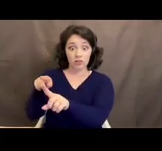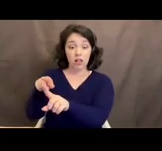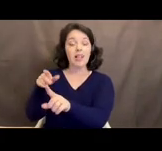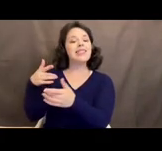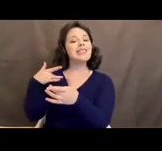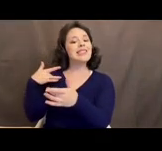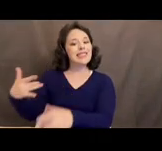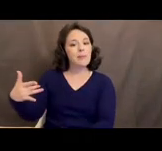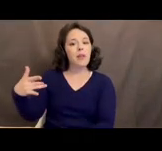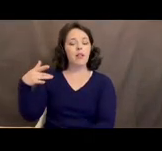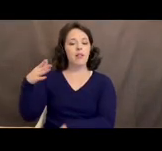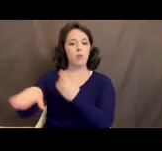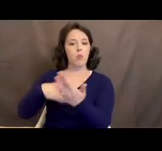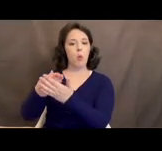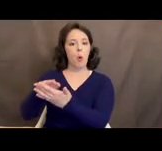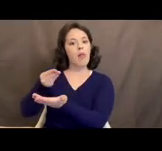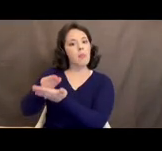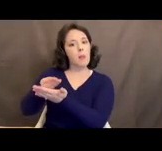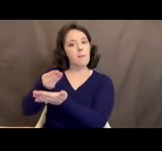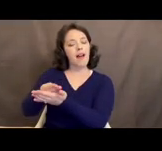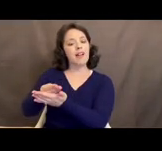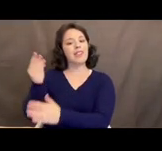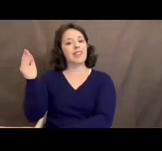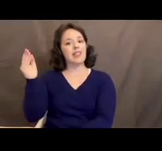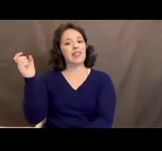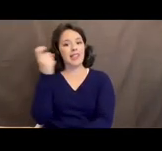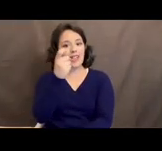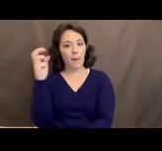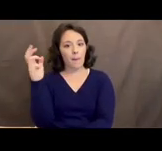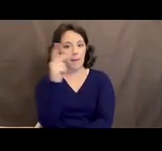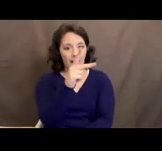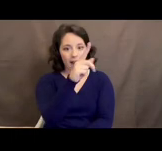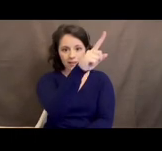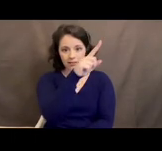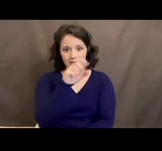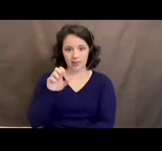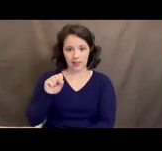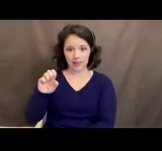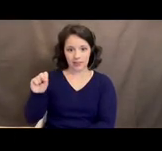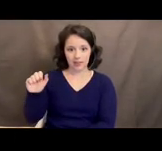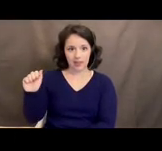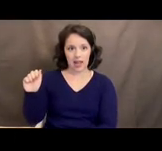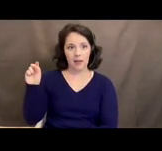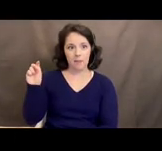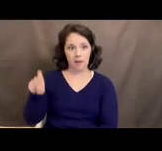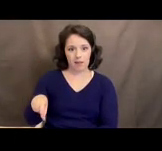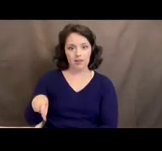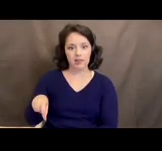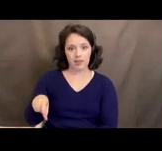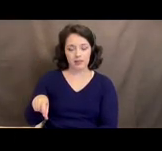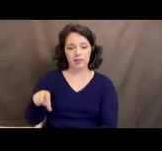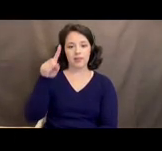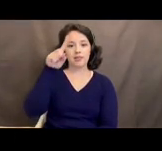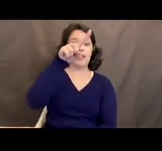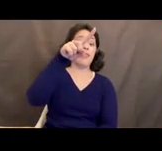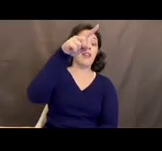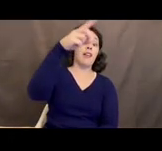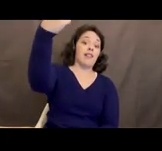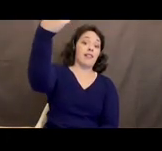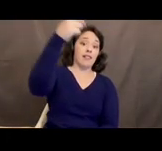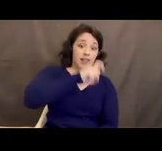the conserved funds to SSA for reissuance to the new RP. With ABLE accounts, though,